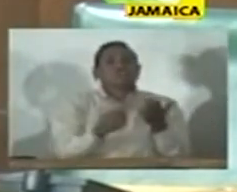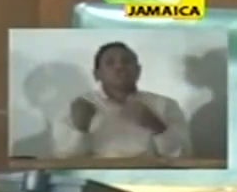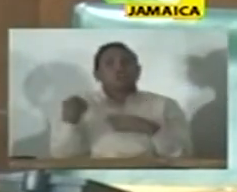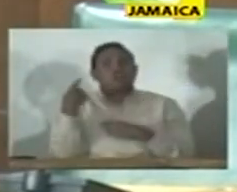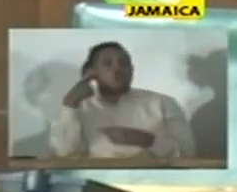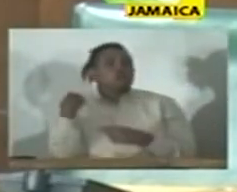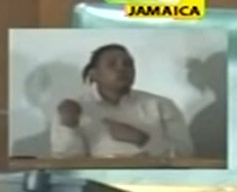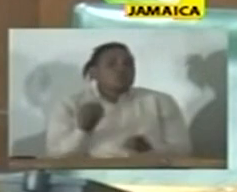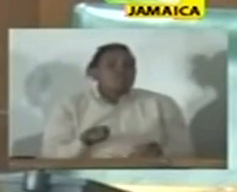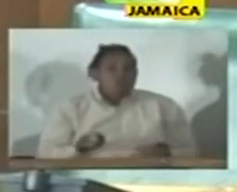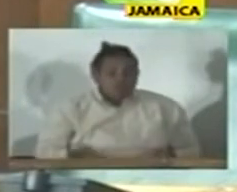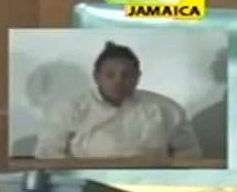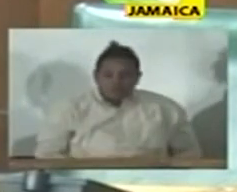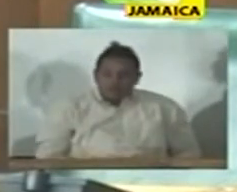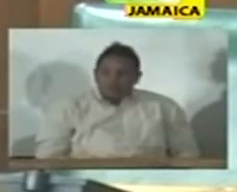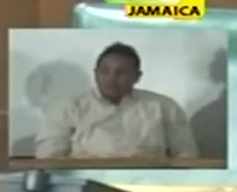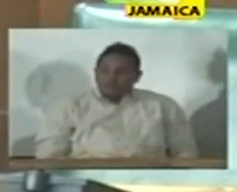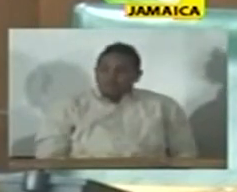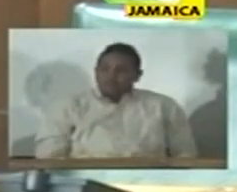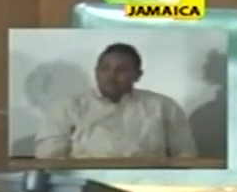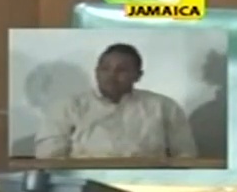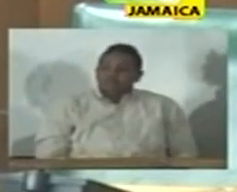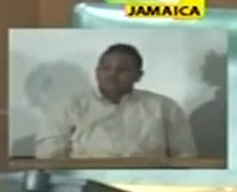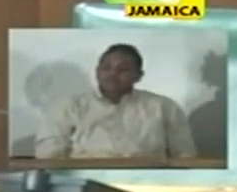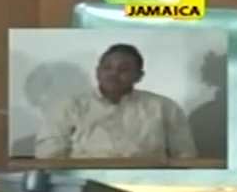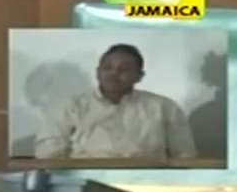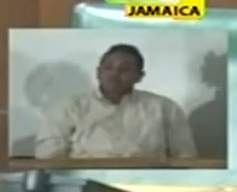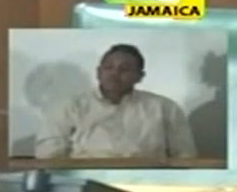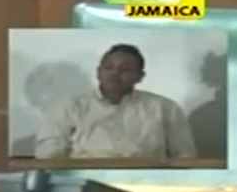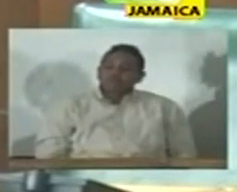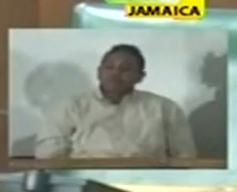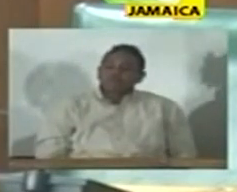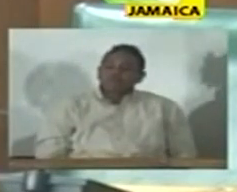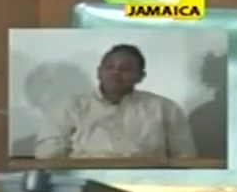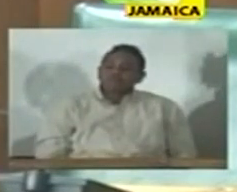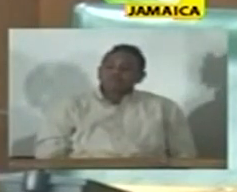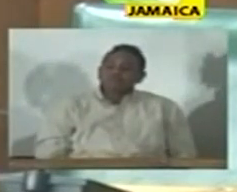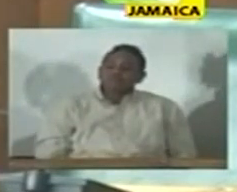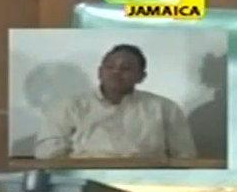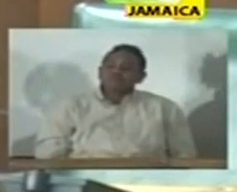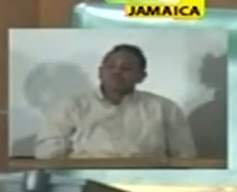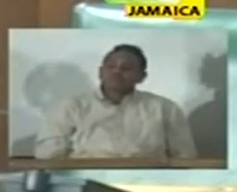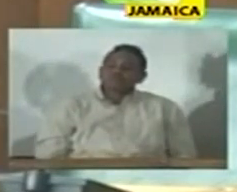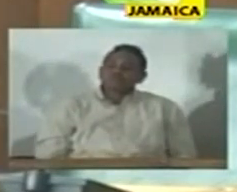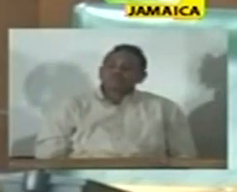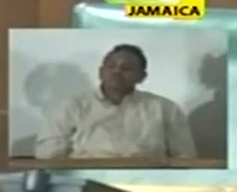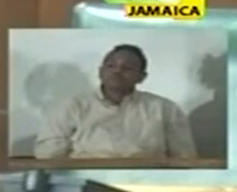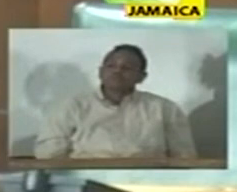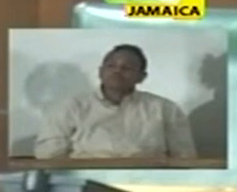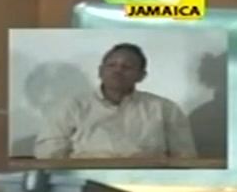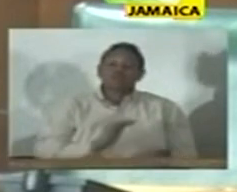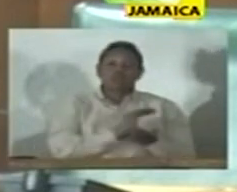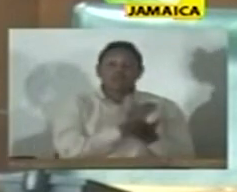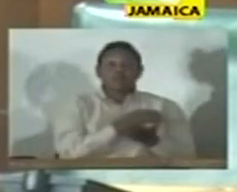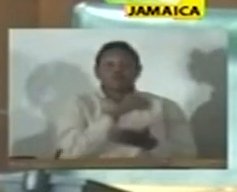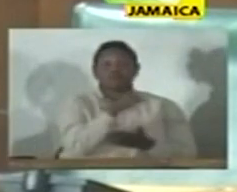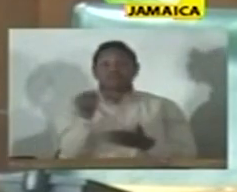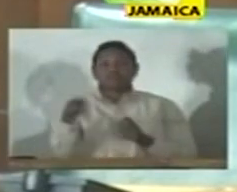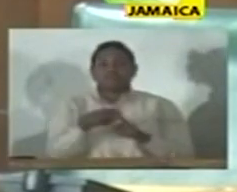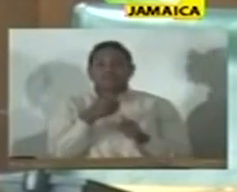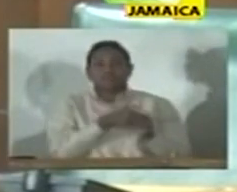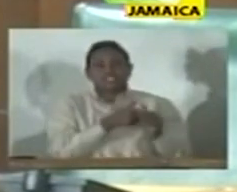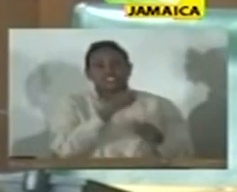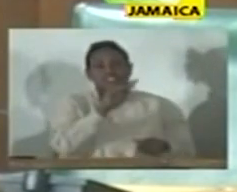far. So, Mr. President, the amount financed from each invoice, the